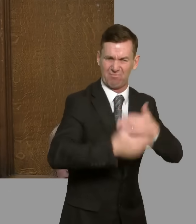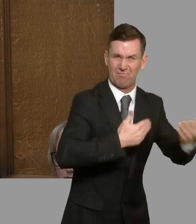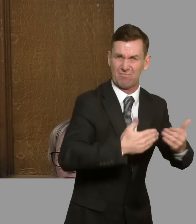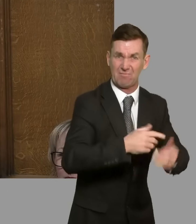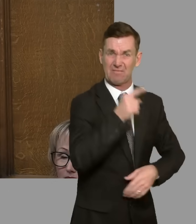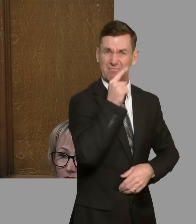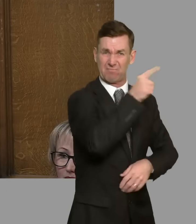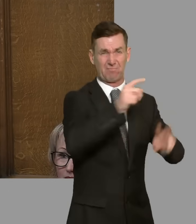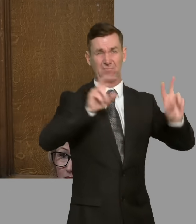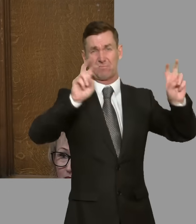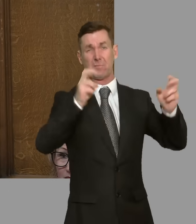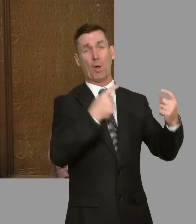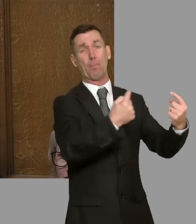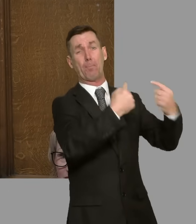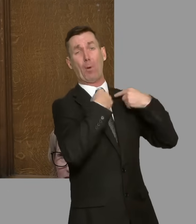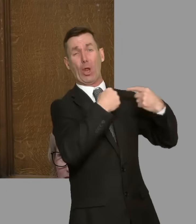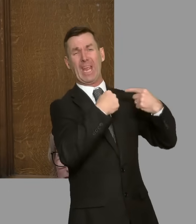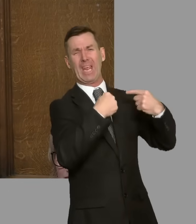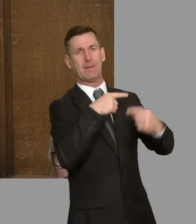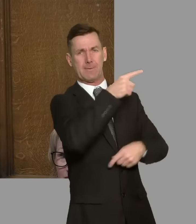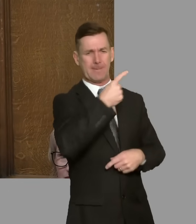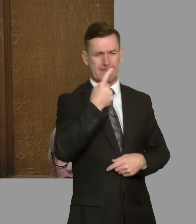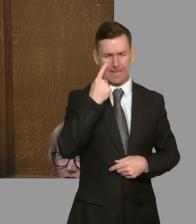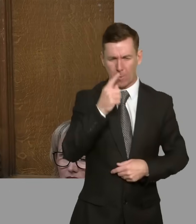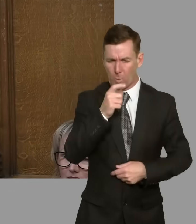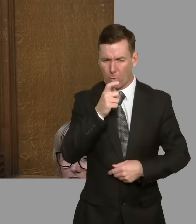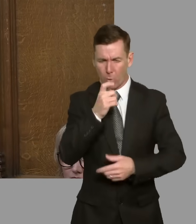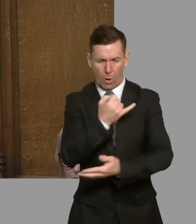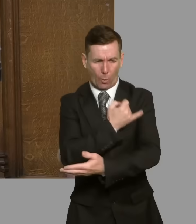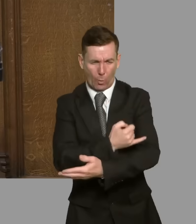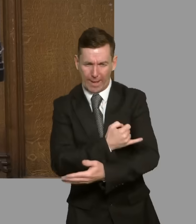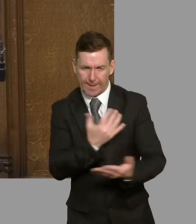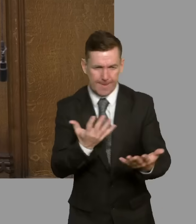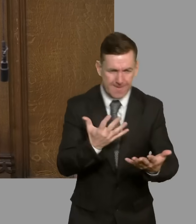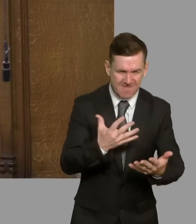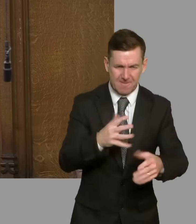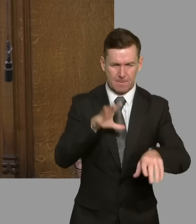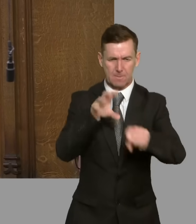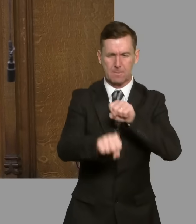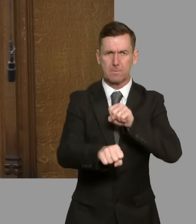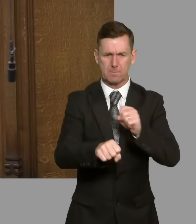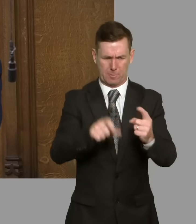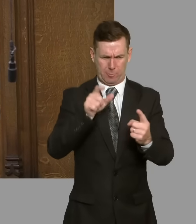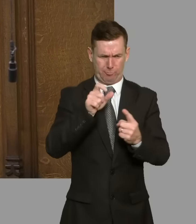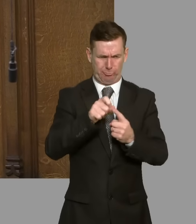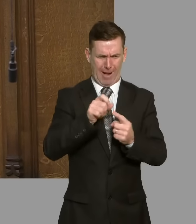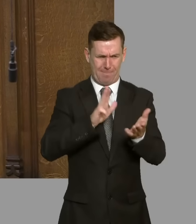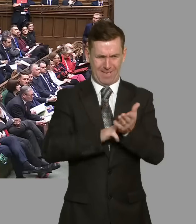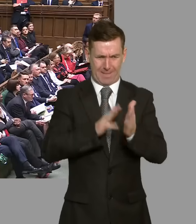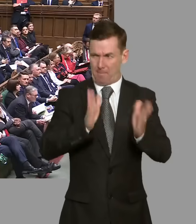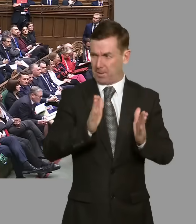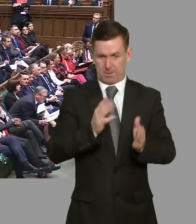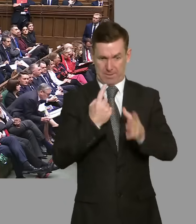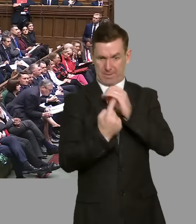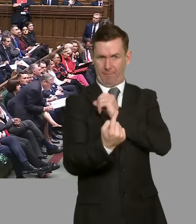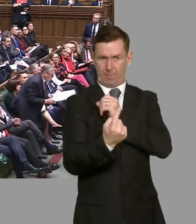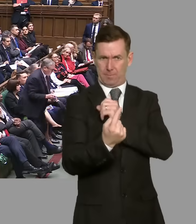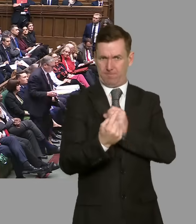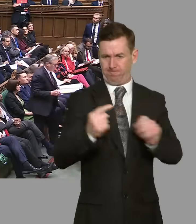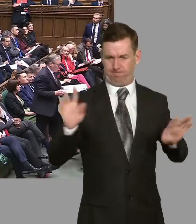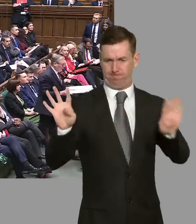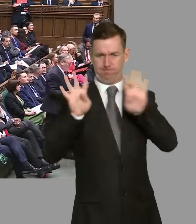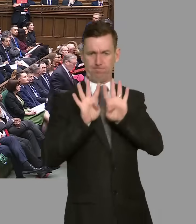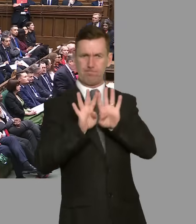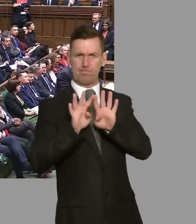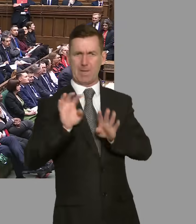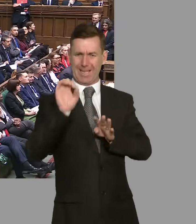Will the Prime Minister close ranks with our European allies and commit to retaliatory tariffs? Well said. Prime